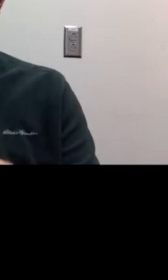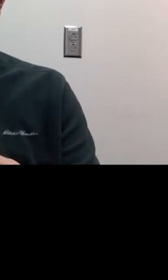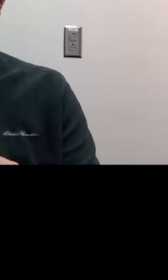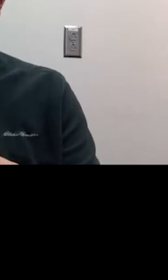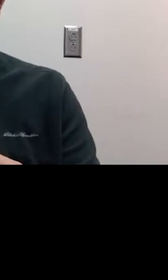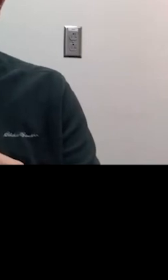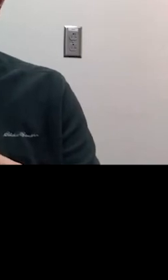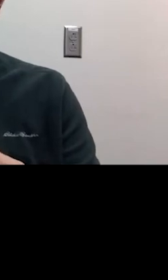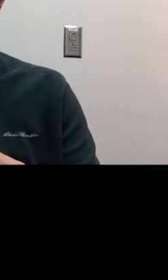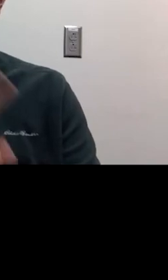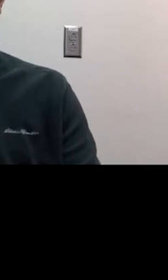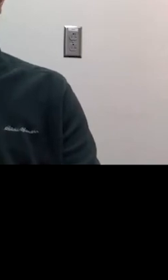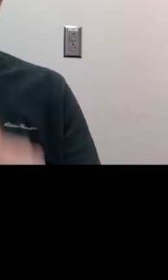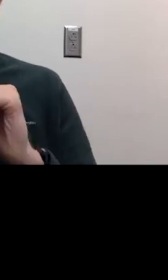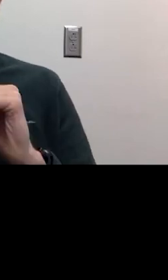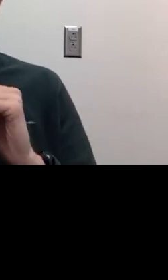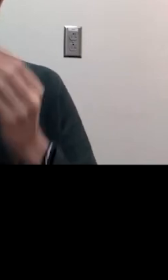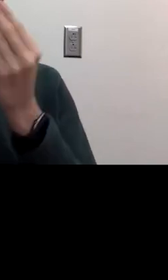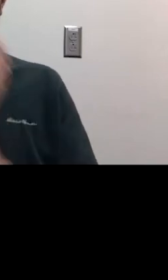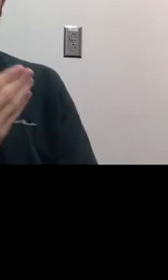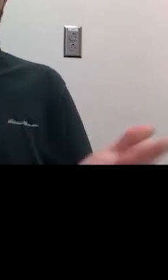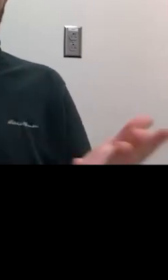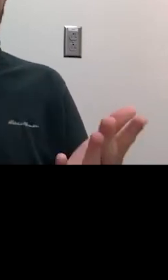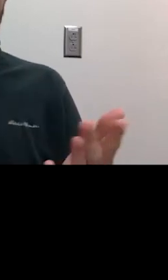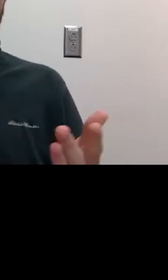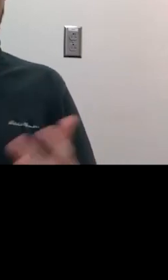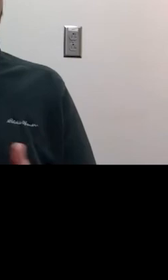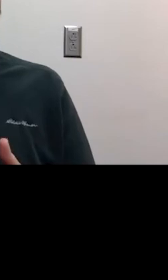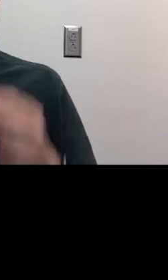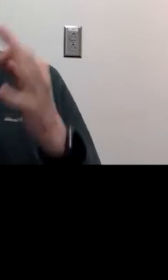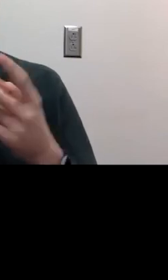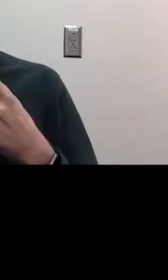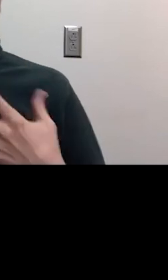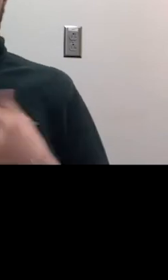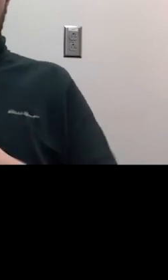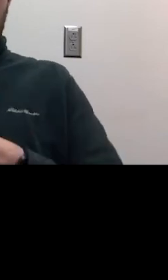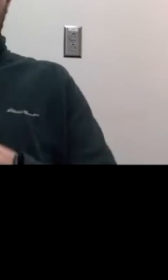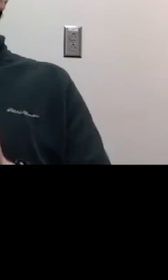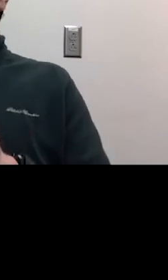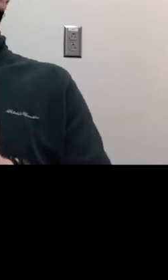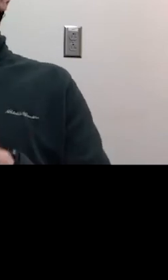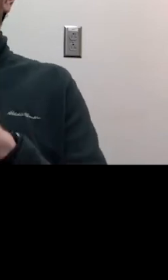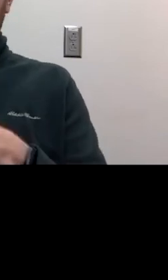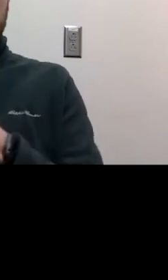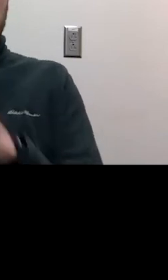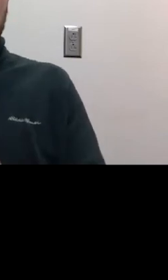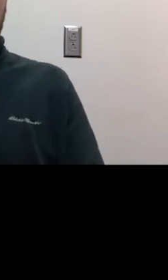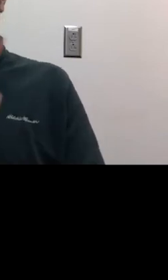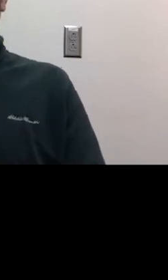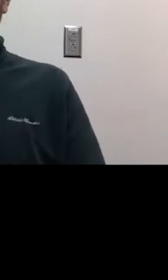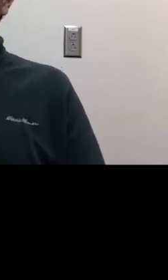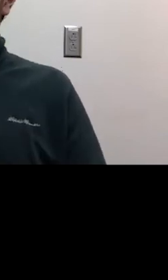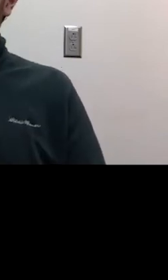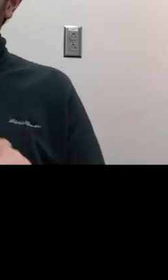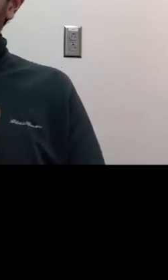is how to communicate this information to healthcare policymakers. A really important question that you have 2 minutes to answer.